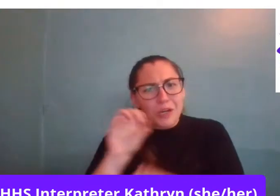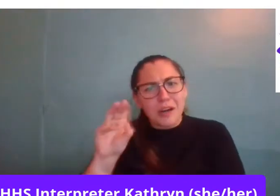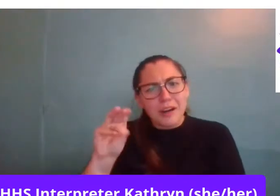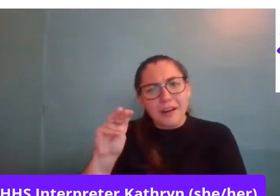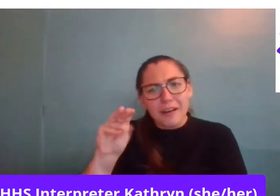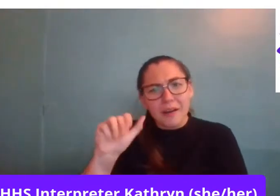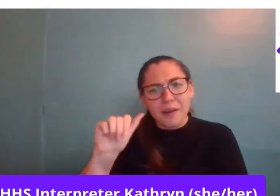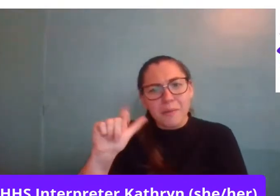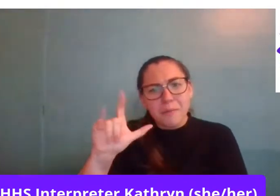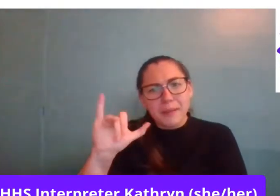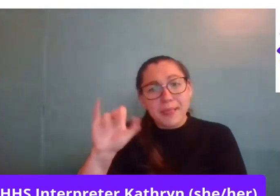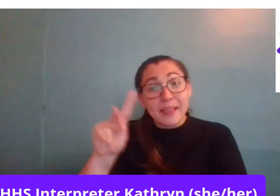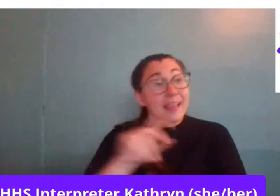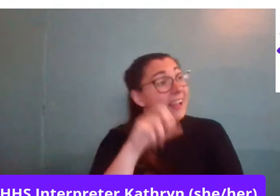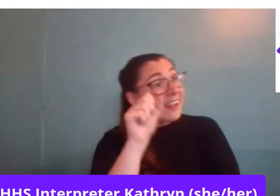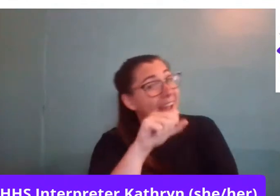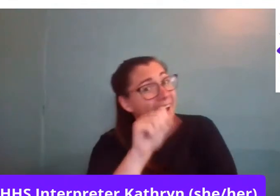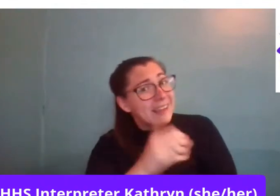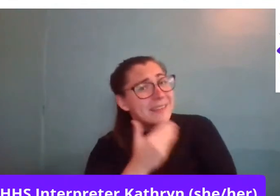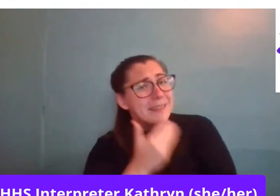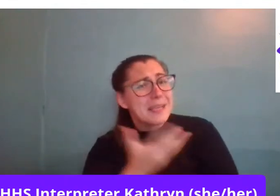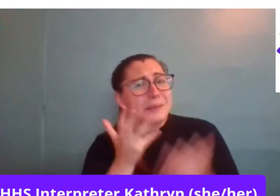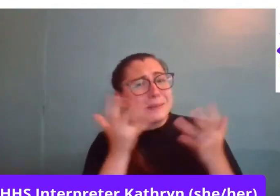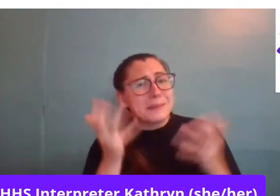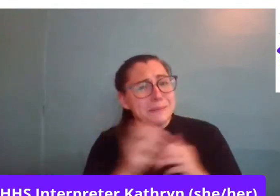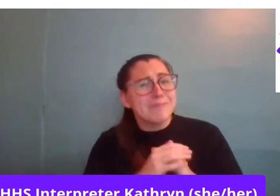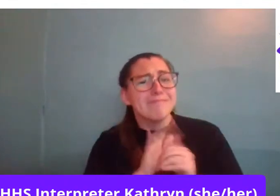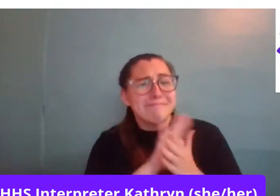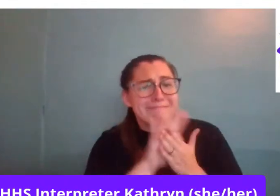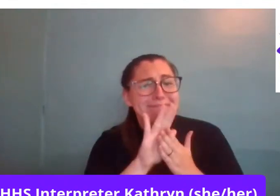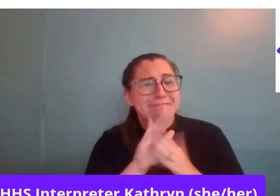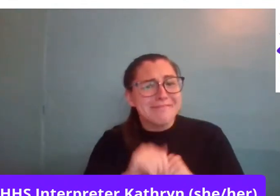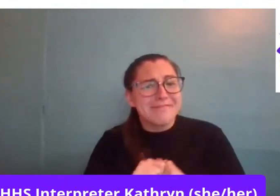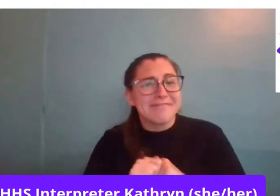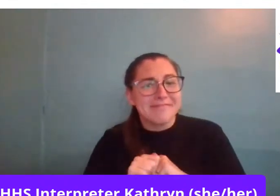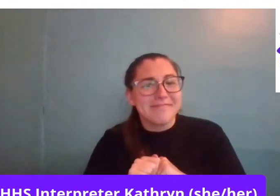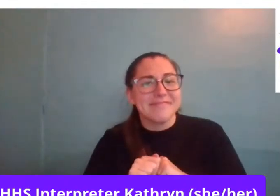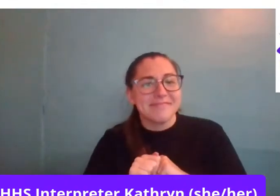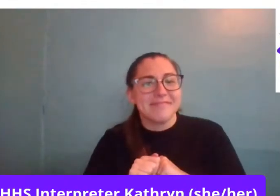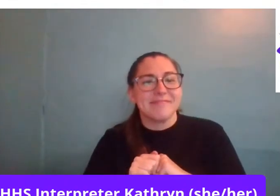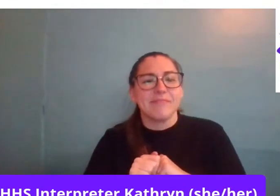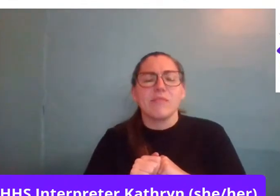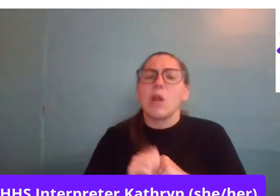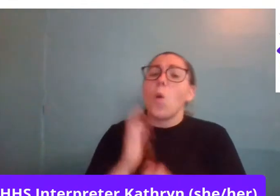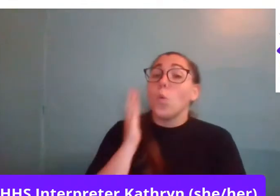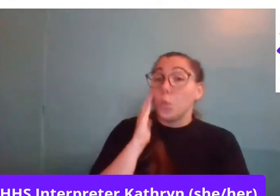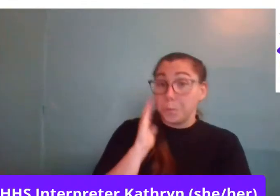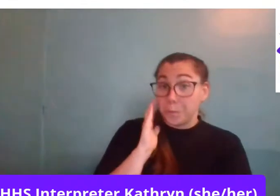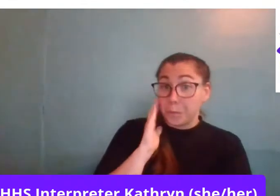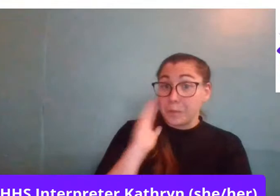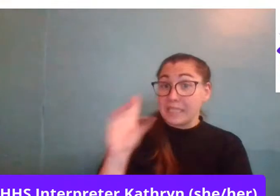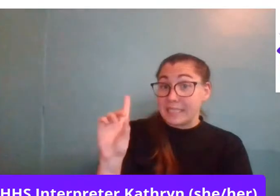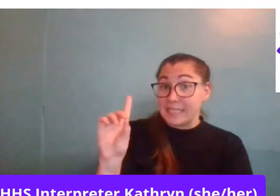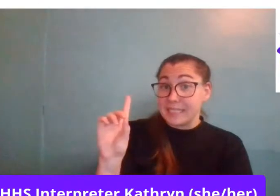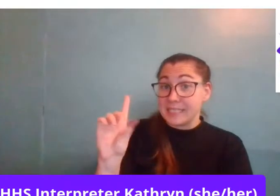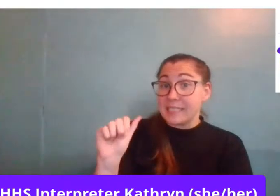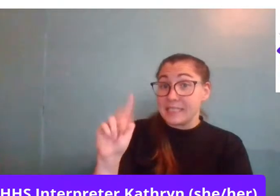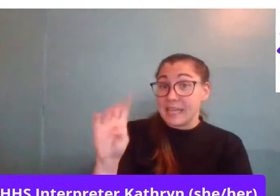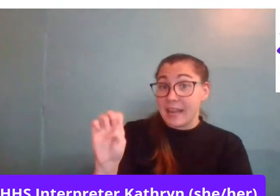Yeah. Yes. Thank you so kindly. Thank you. Well, you know, Dave, he